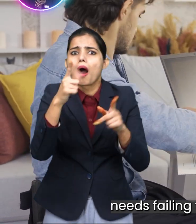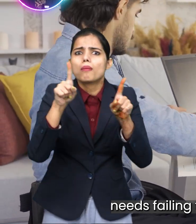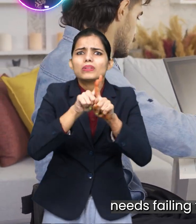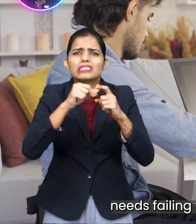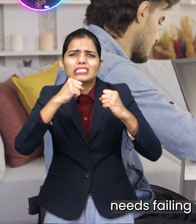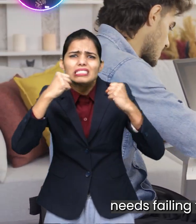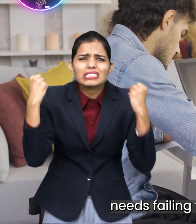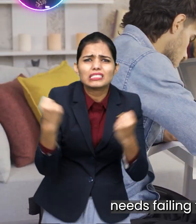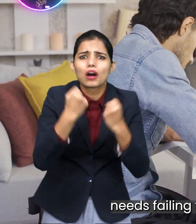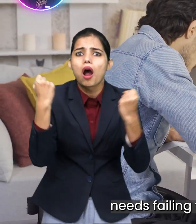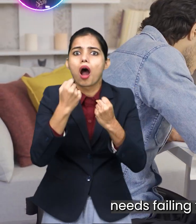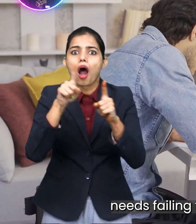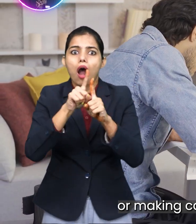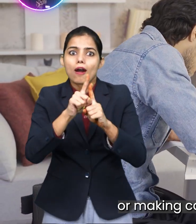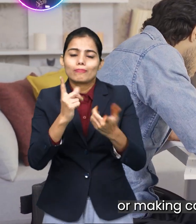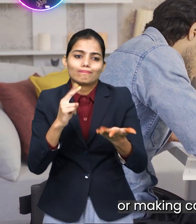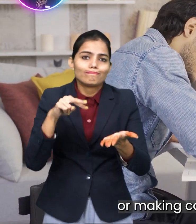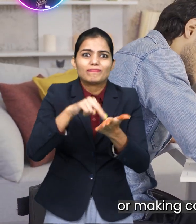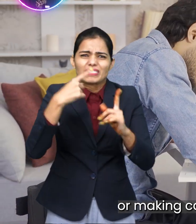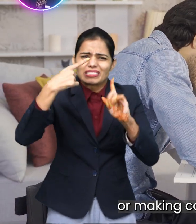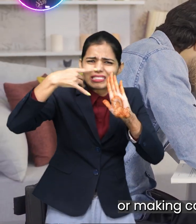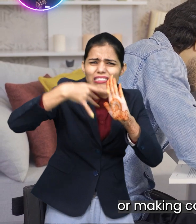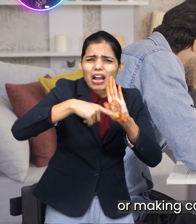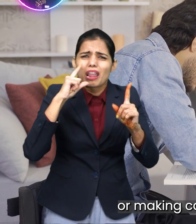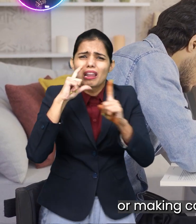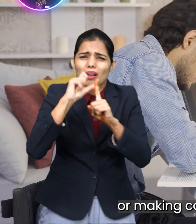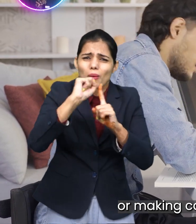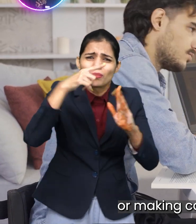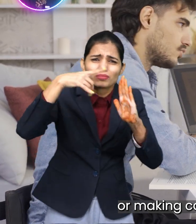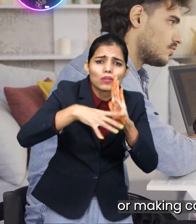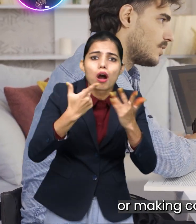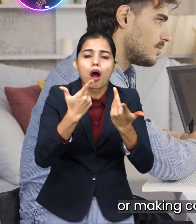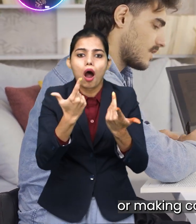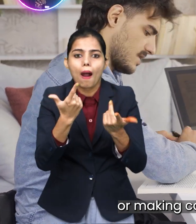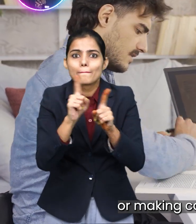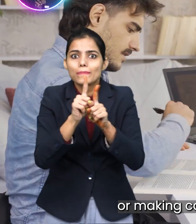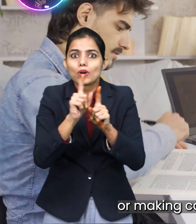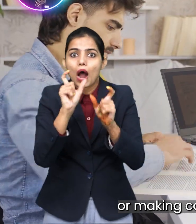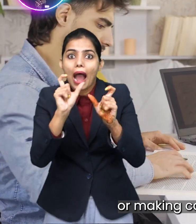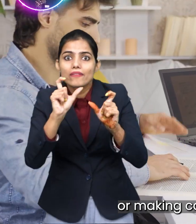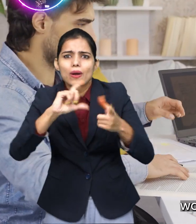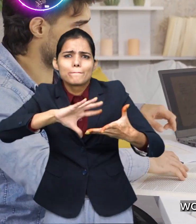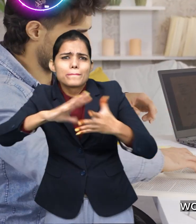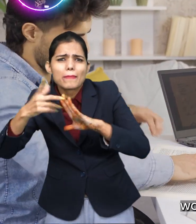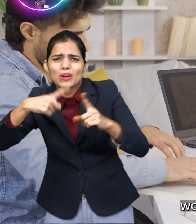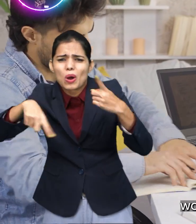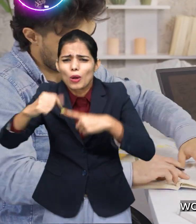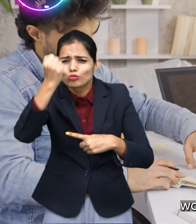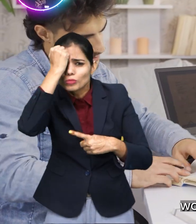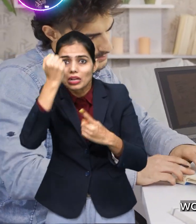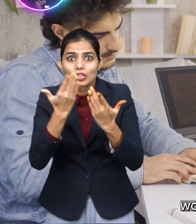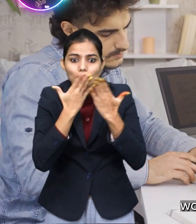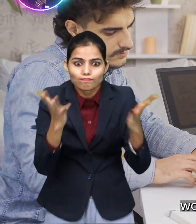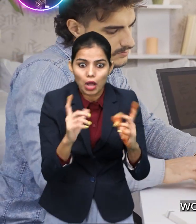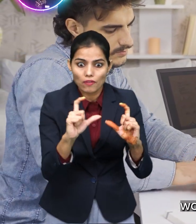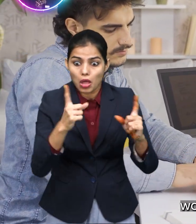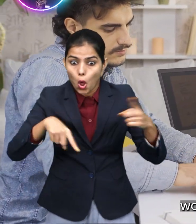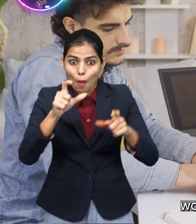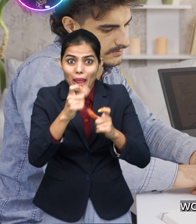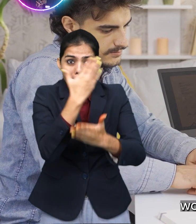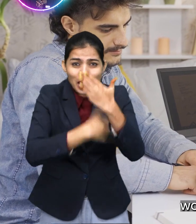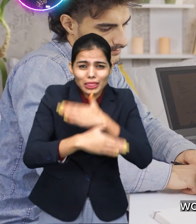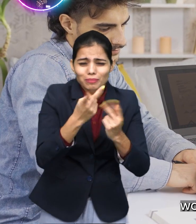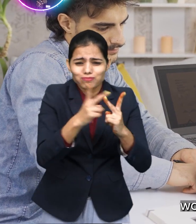attention to details, or making careless mistakes in schoolwork, work, or other